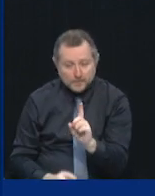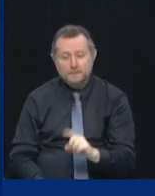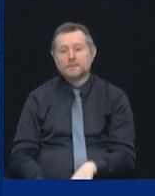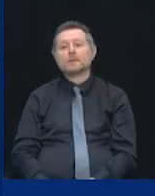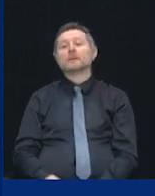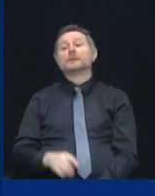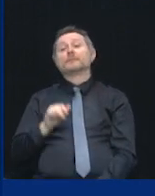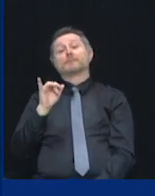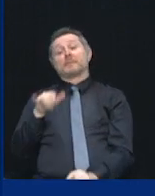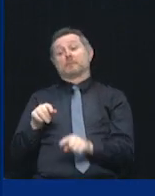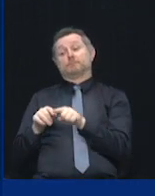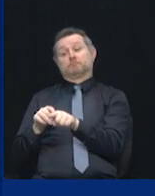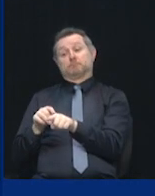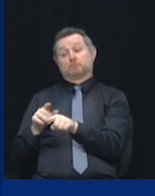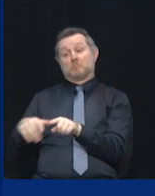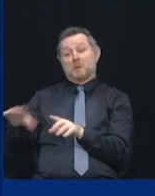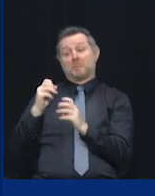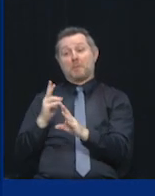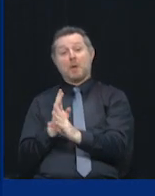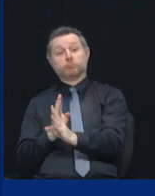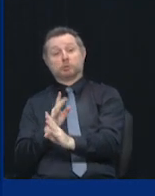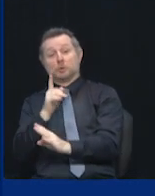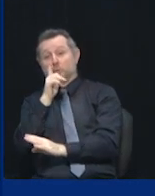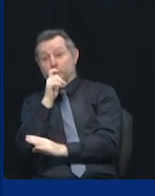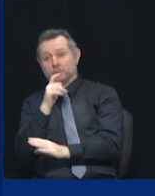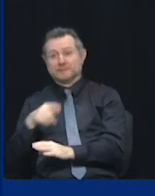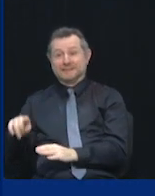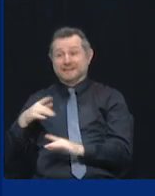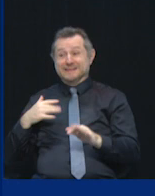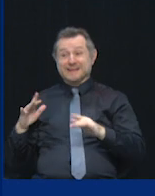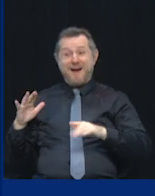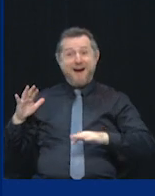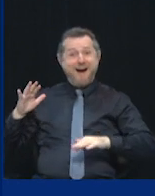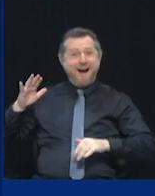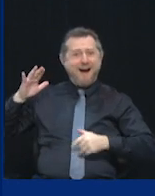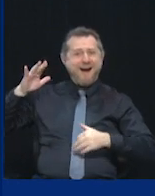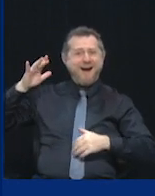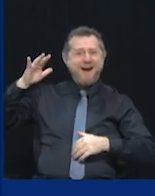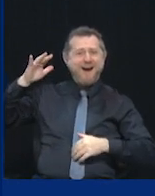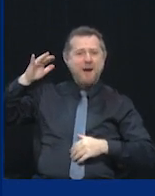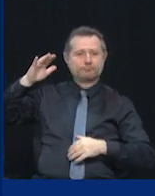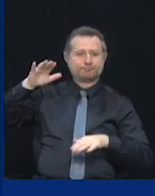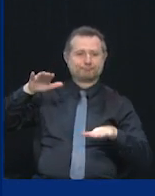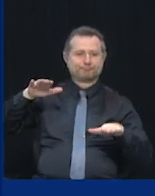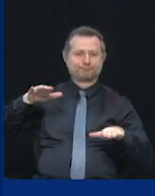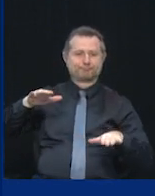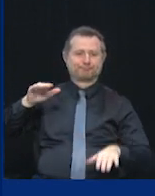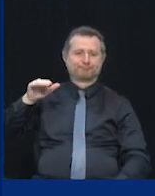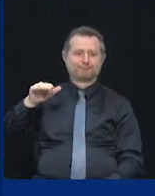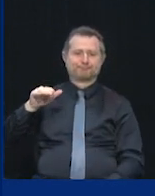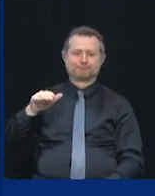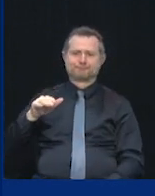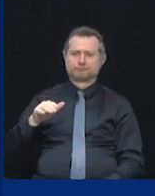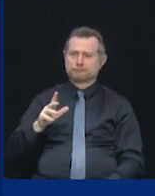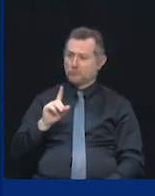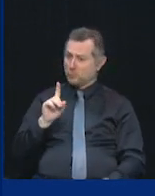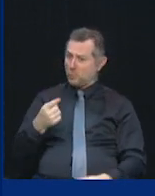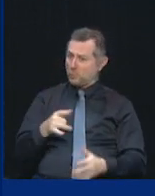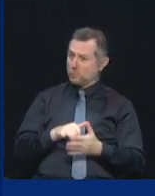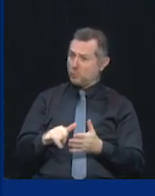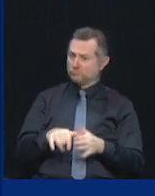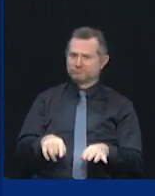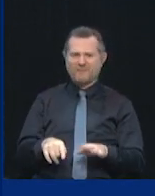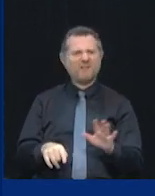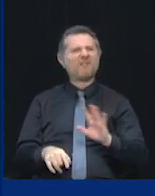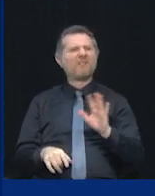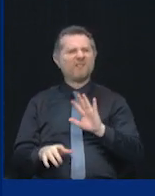rate has declined. This is not a New York phenomenon. This is a nationwide